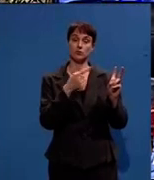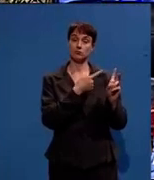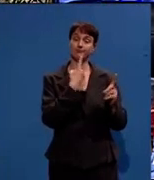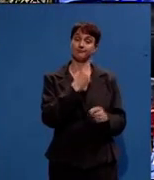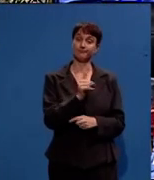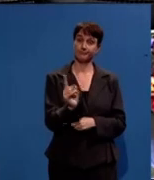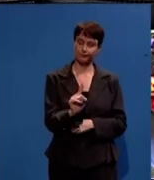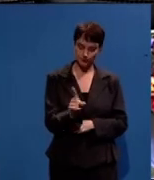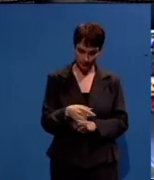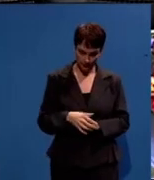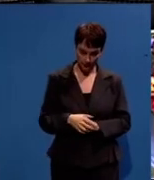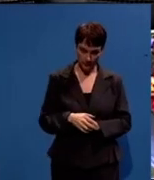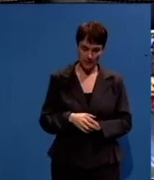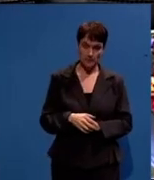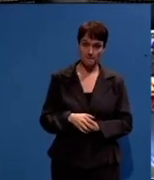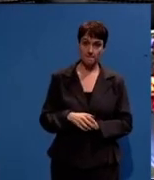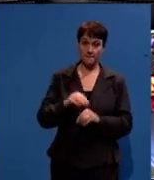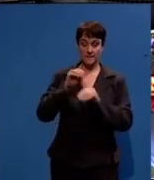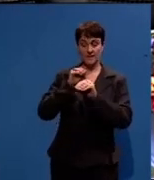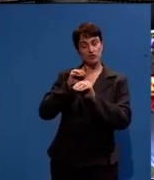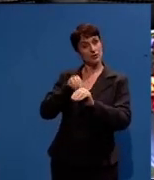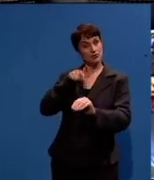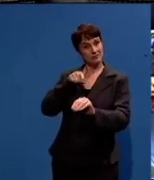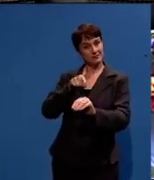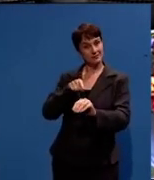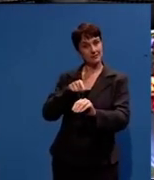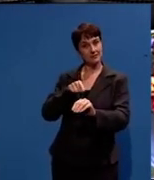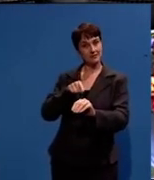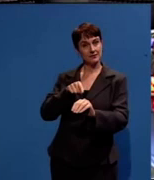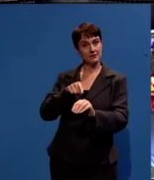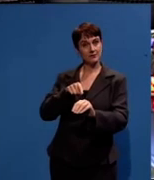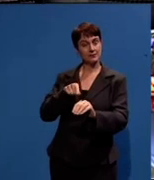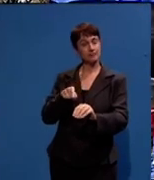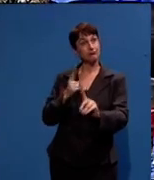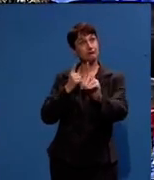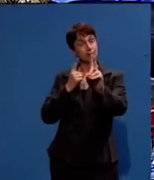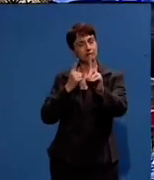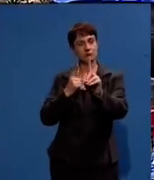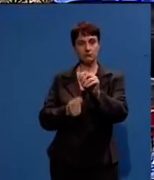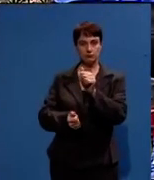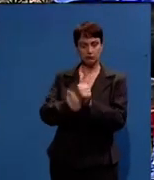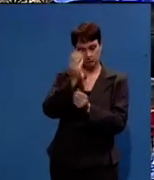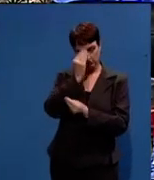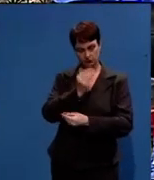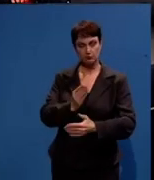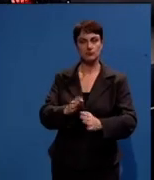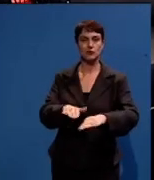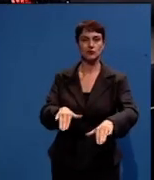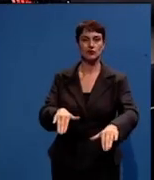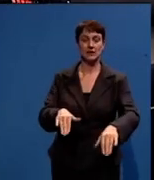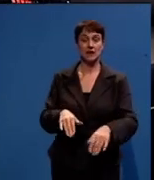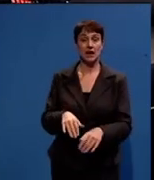that education is the great engine for personal development. And it's only through education